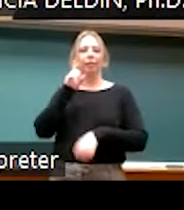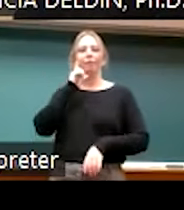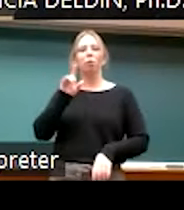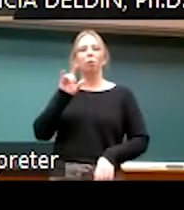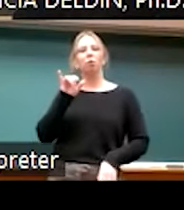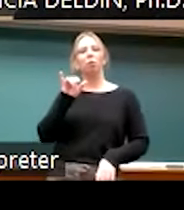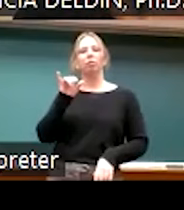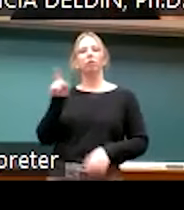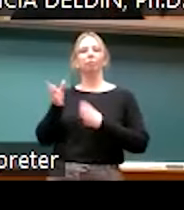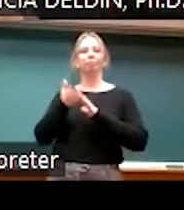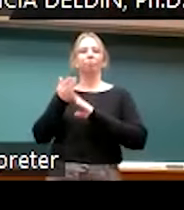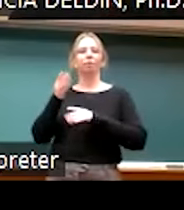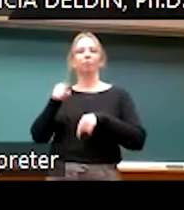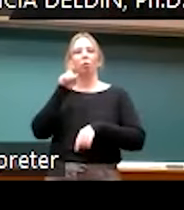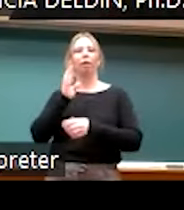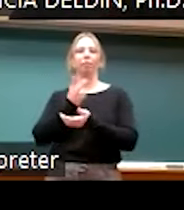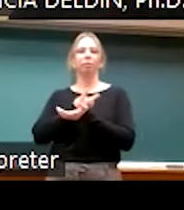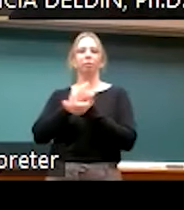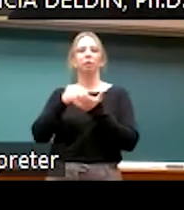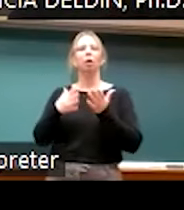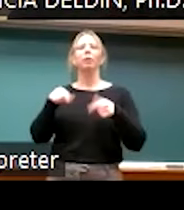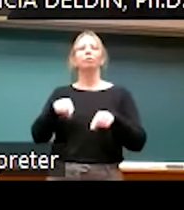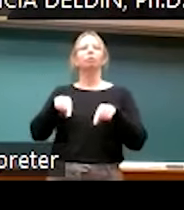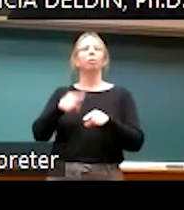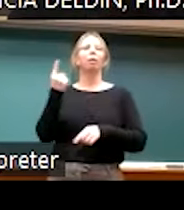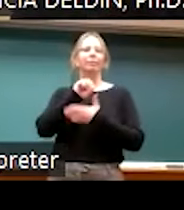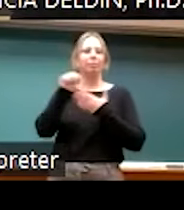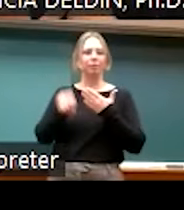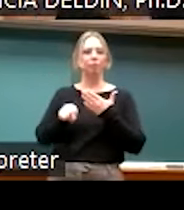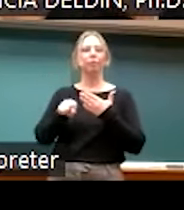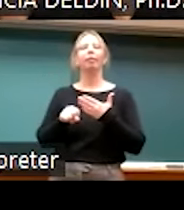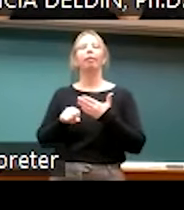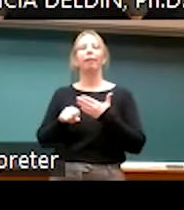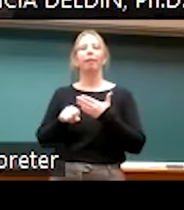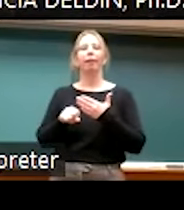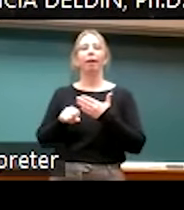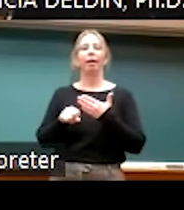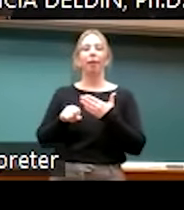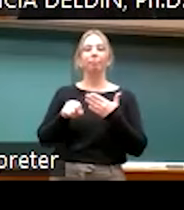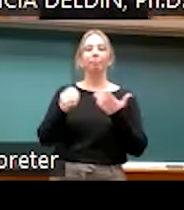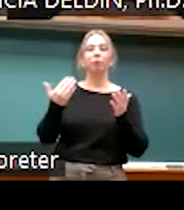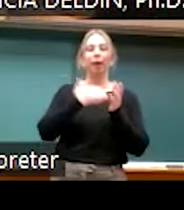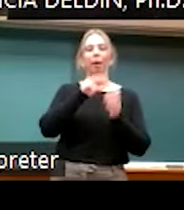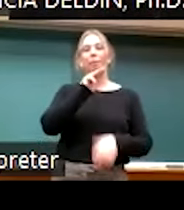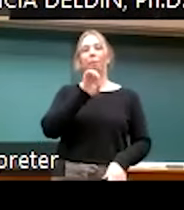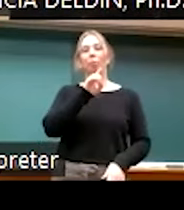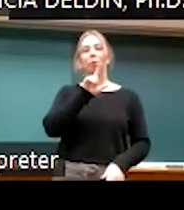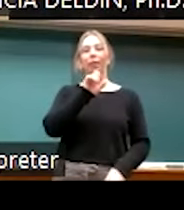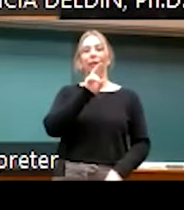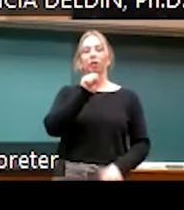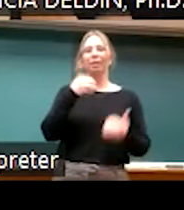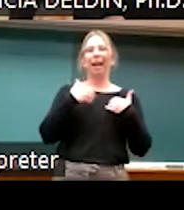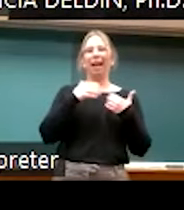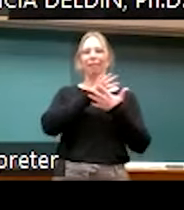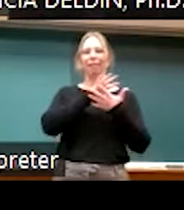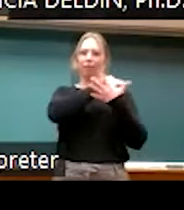meeting program instead of 15 so we could fit it within a semester. We changed out, again, because mood lifters is a module, we changed out a couple modules.